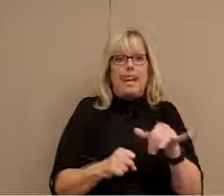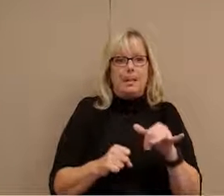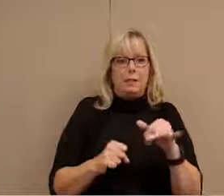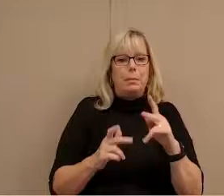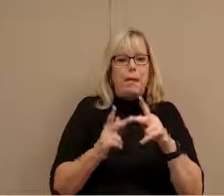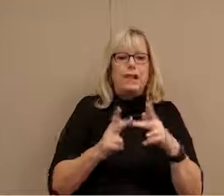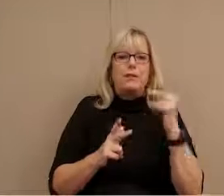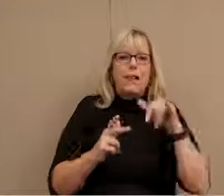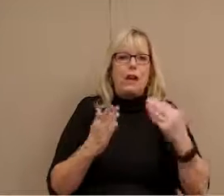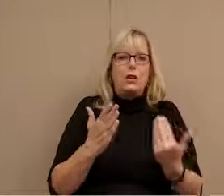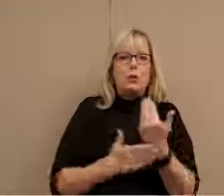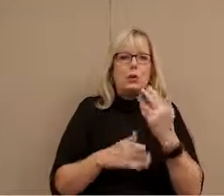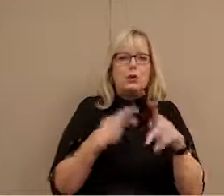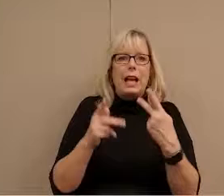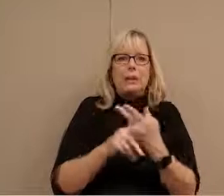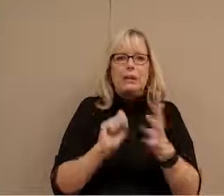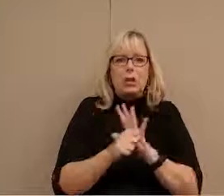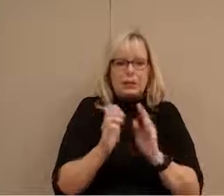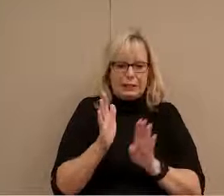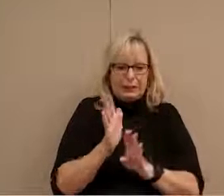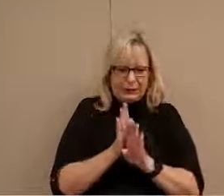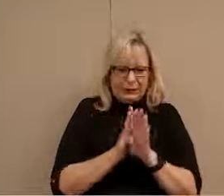occur potentially. It really does.